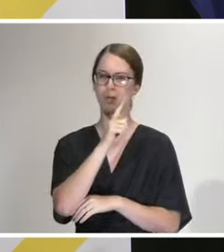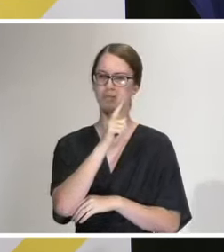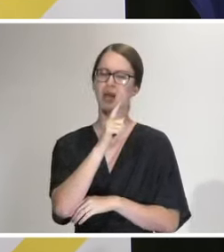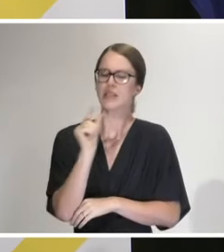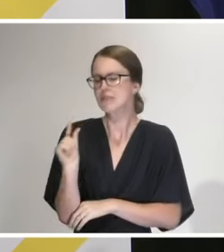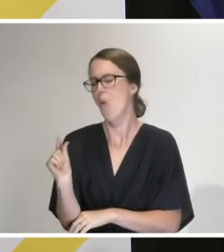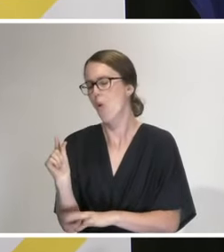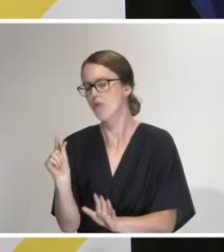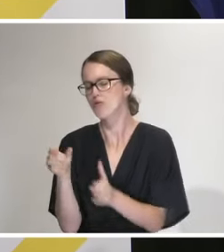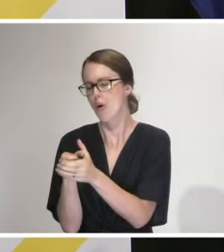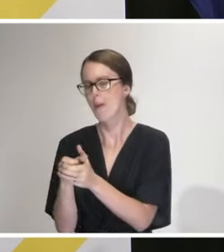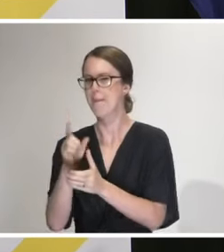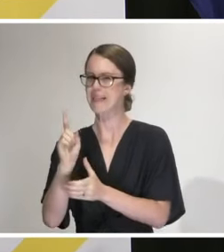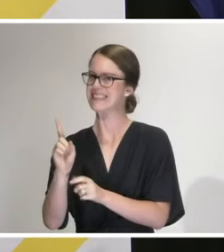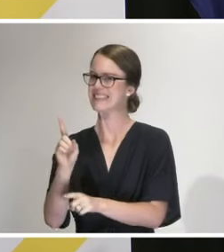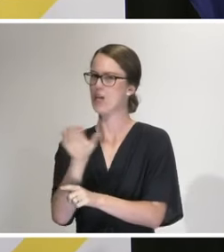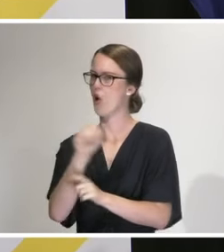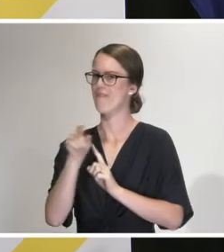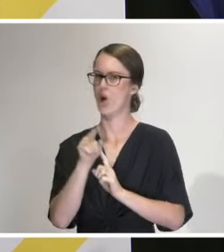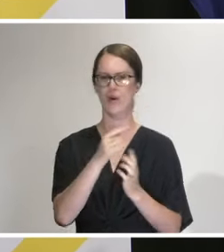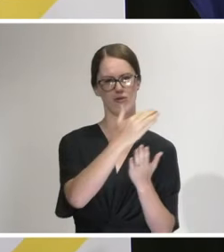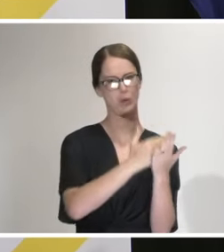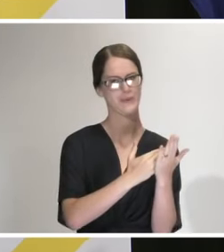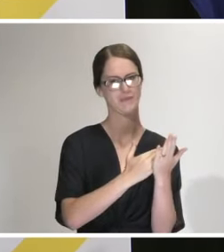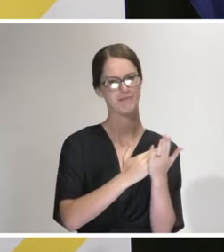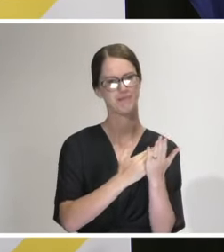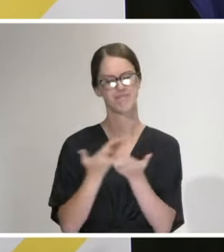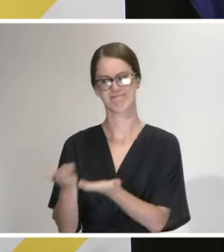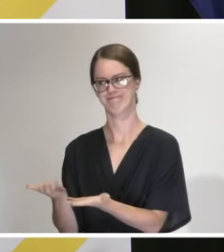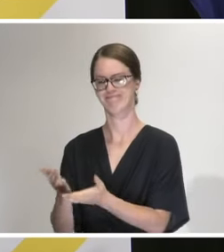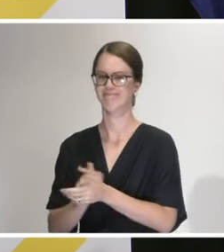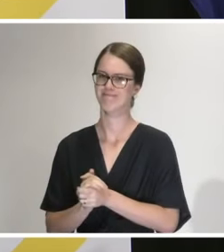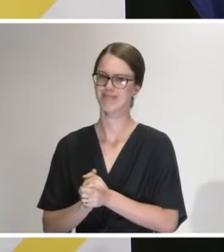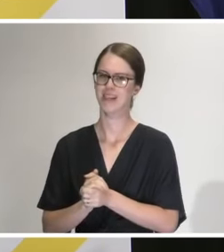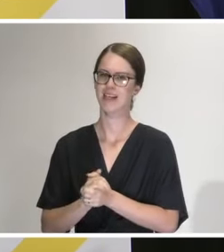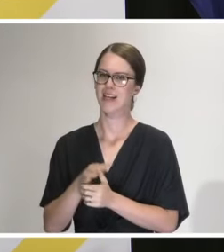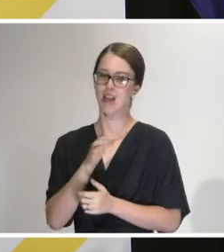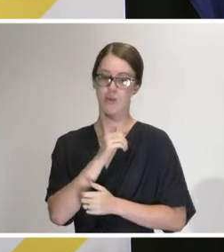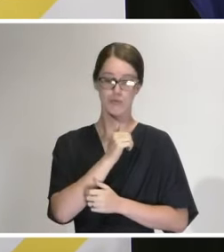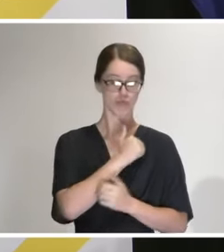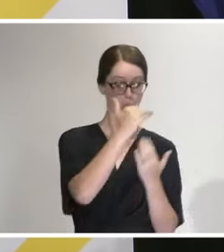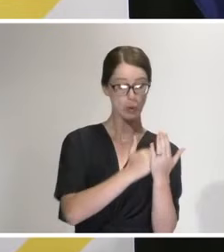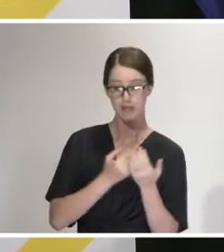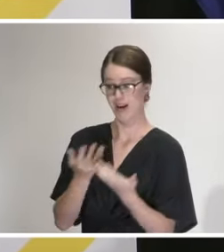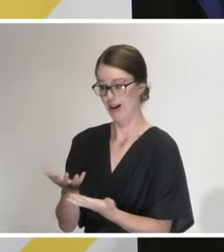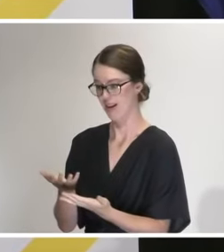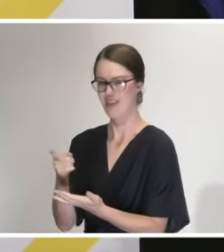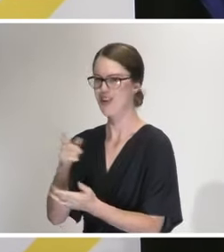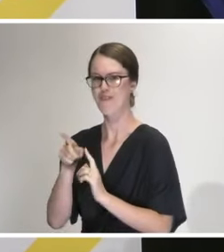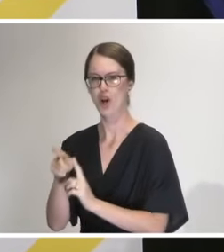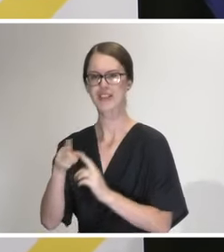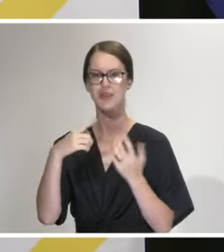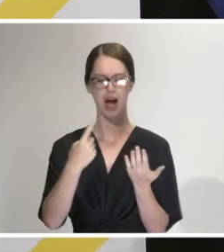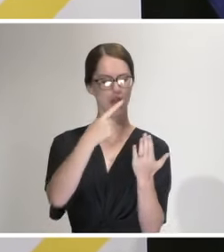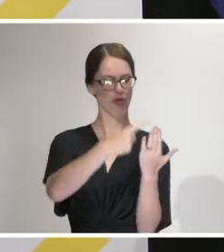small minority, but they haven't been following the guidance and the expectations, and so the notice sets out the rules for